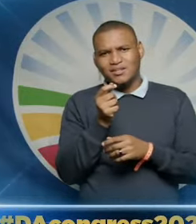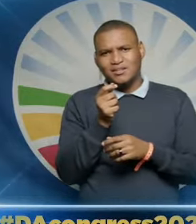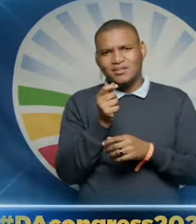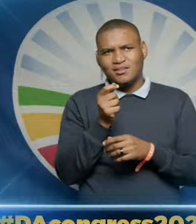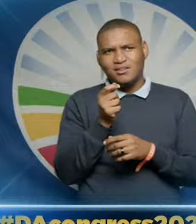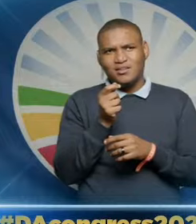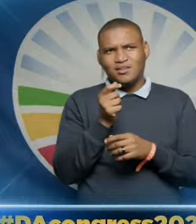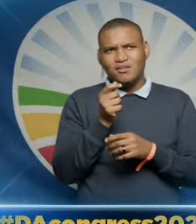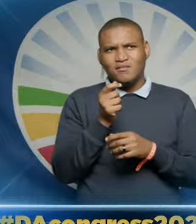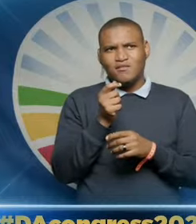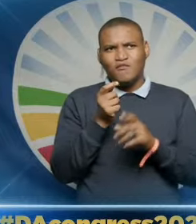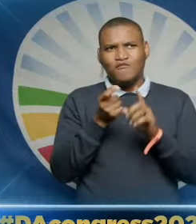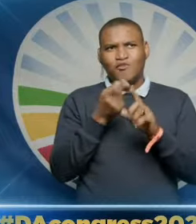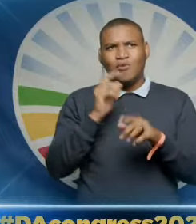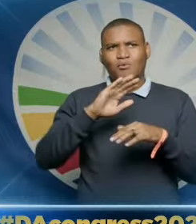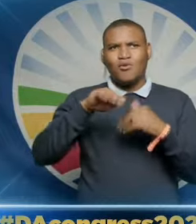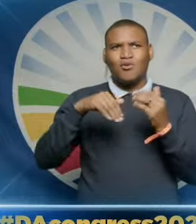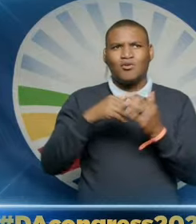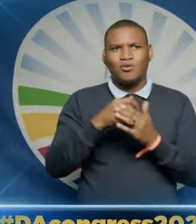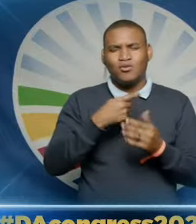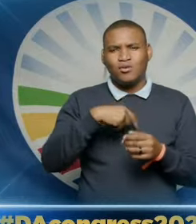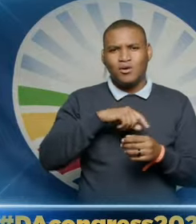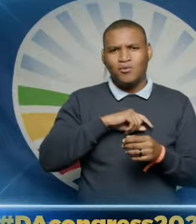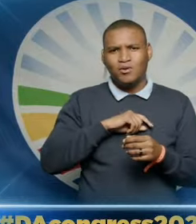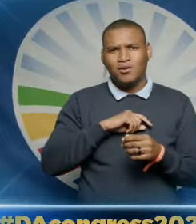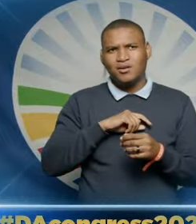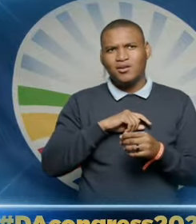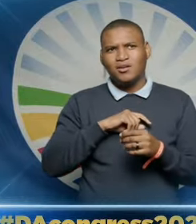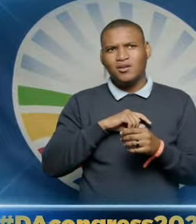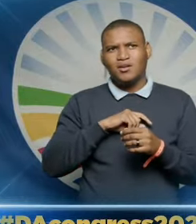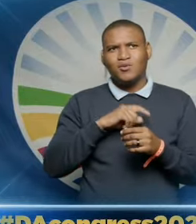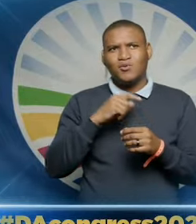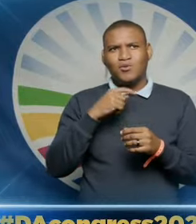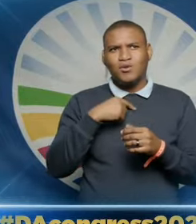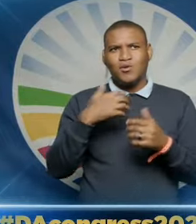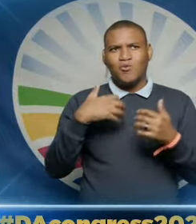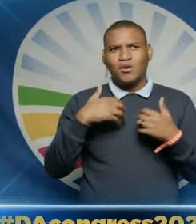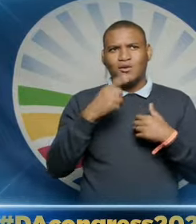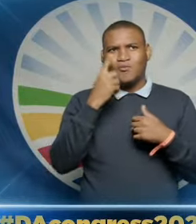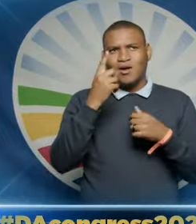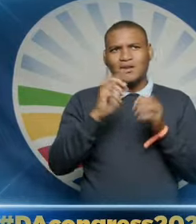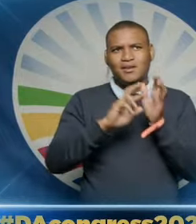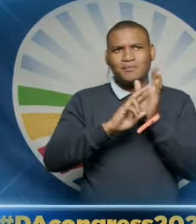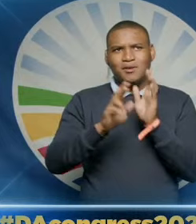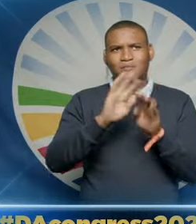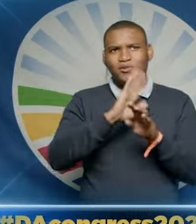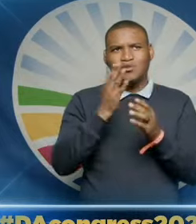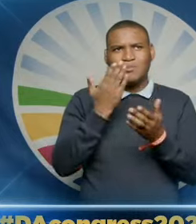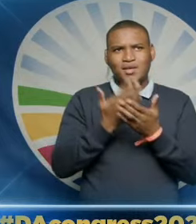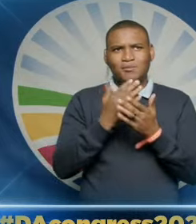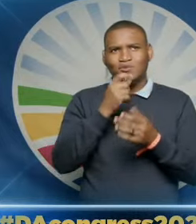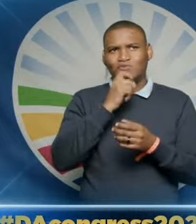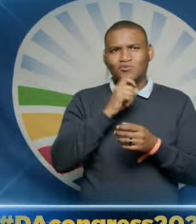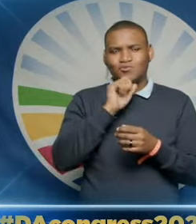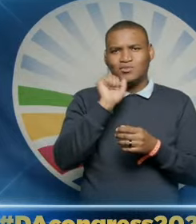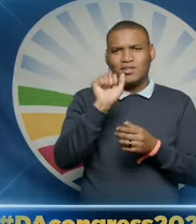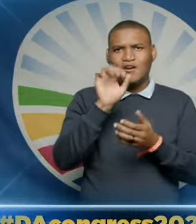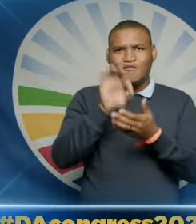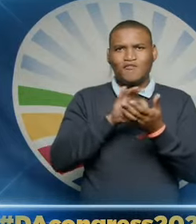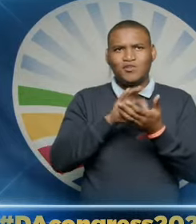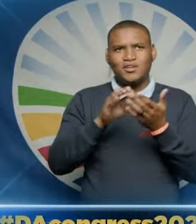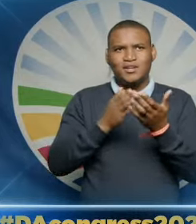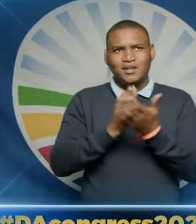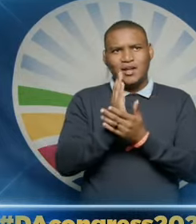signal interference from all our TV cameras here, and we were worried that one delegate might not be able to use their voting device, and